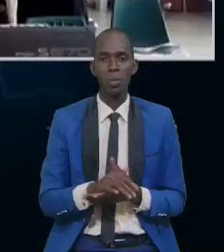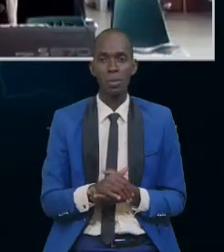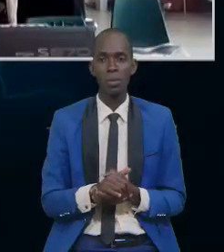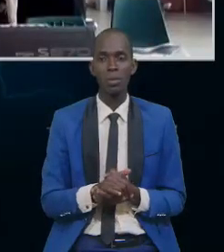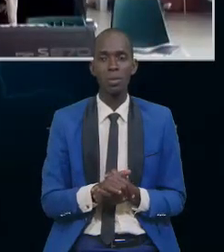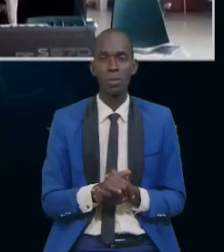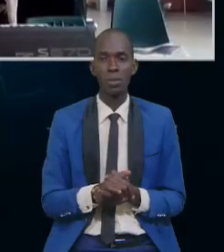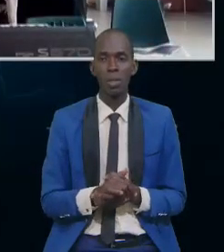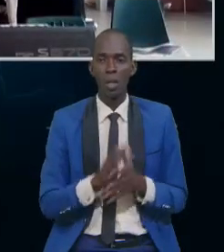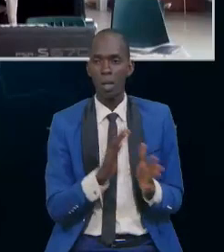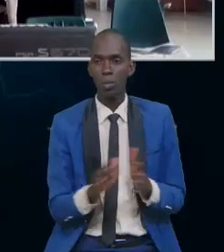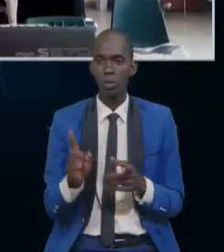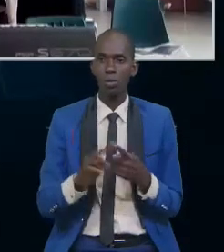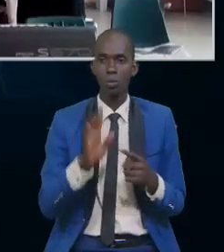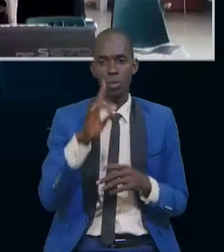According to your faith,